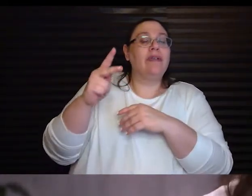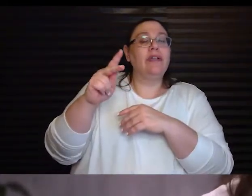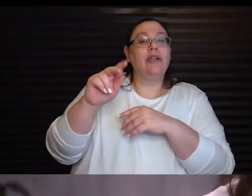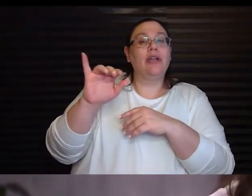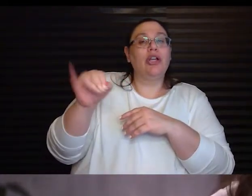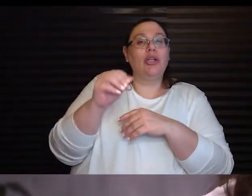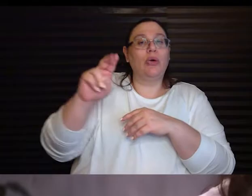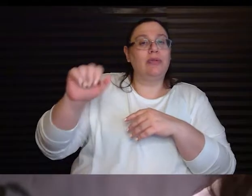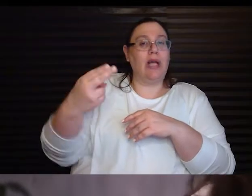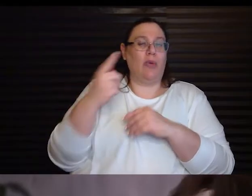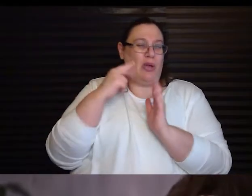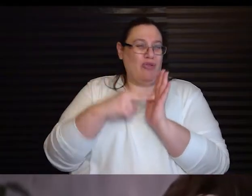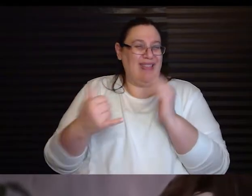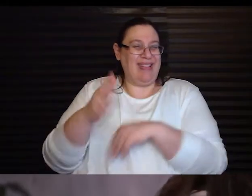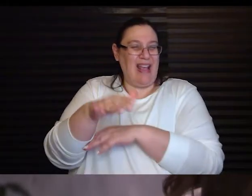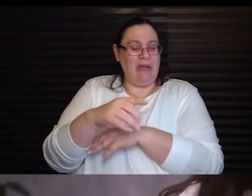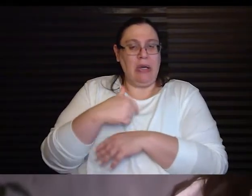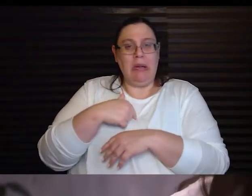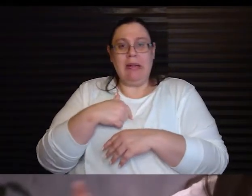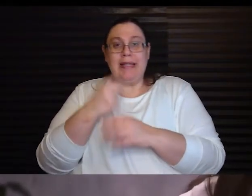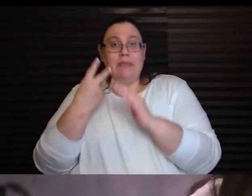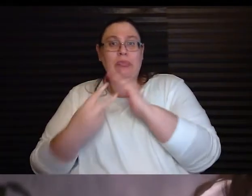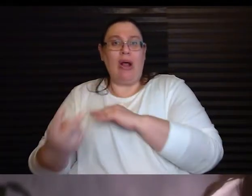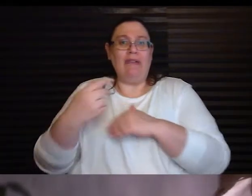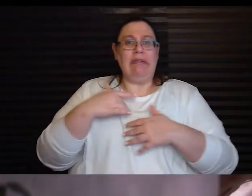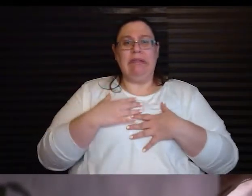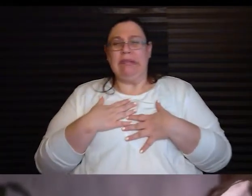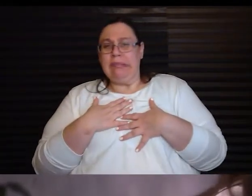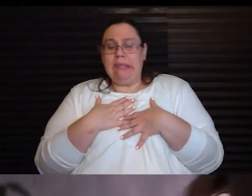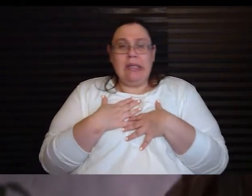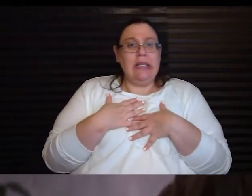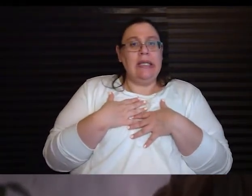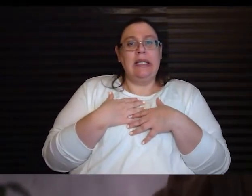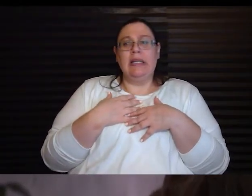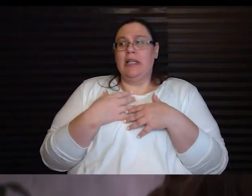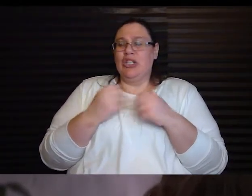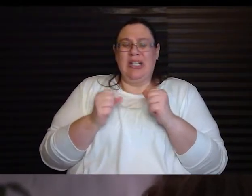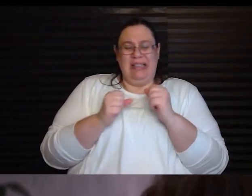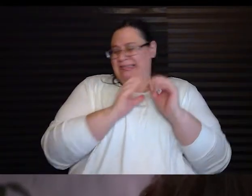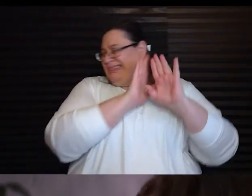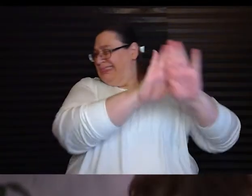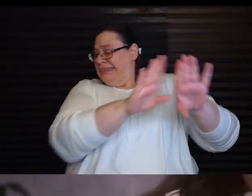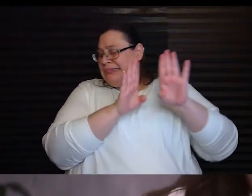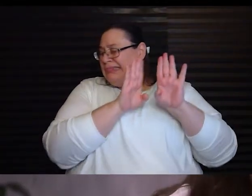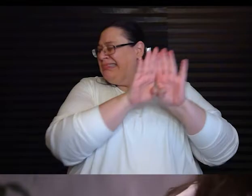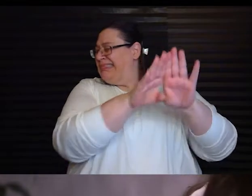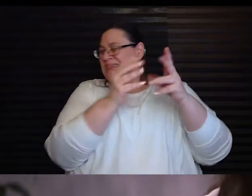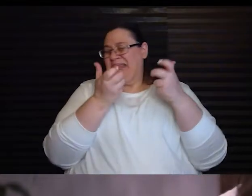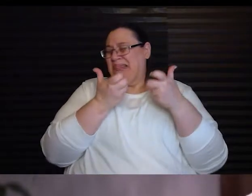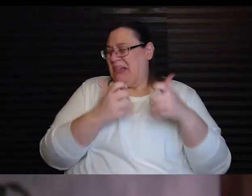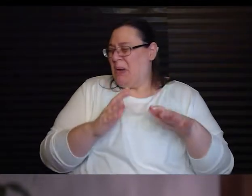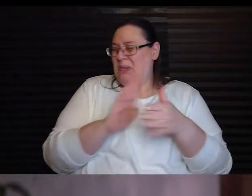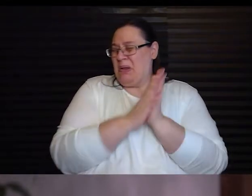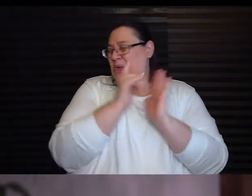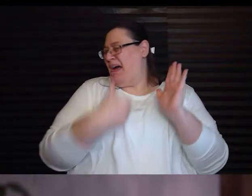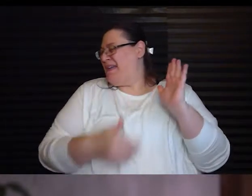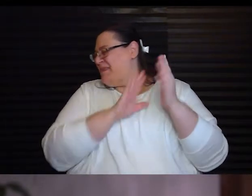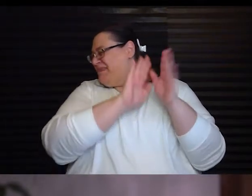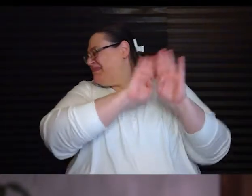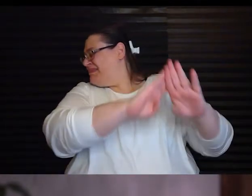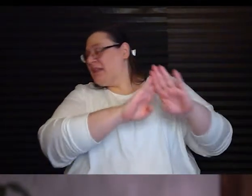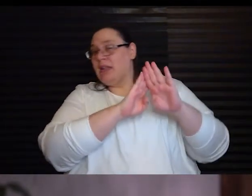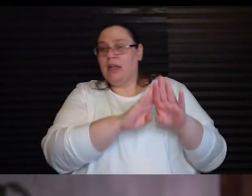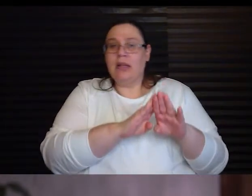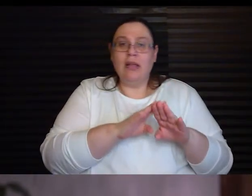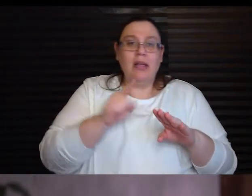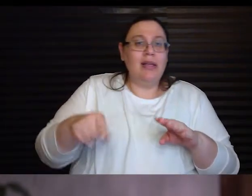this afternoon. This reluctant prophet, desperately trying to flee the call to become himself. This